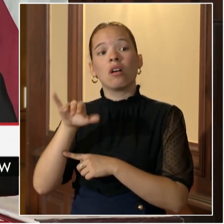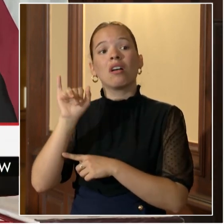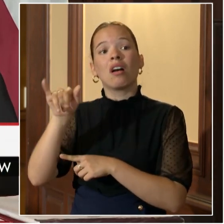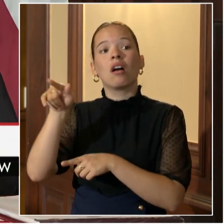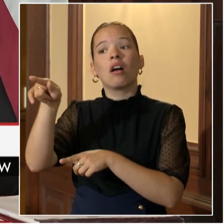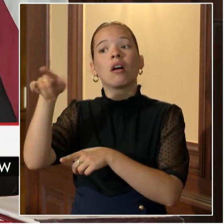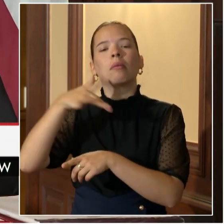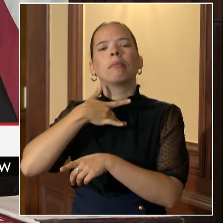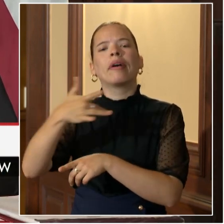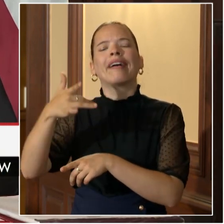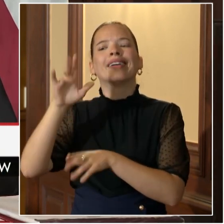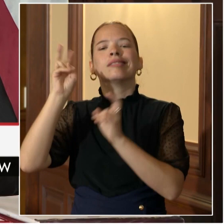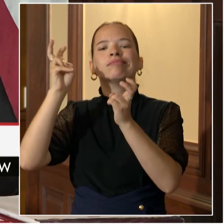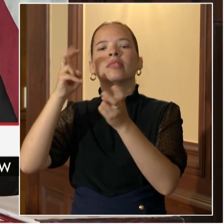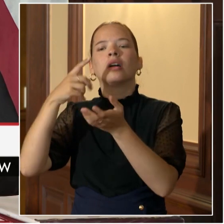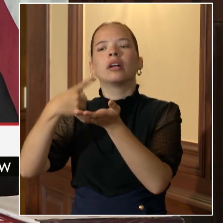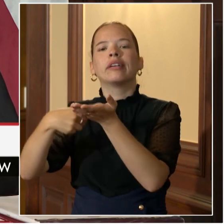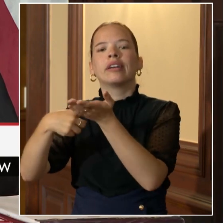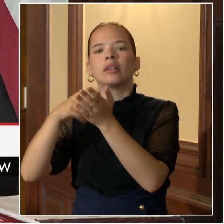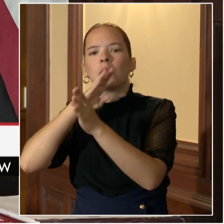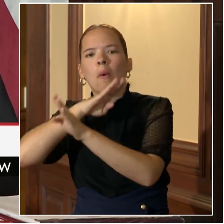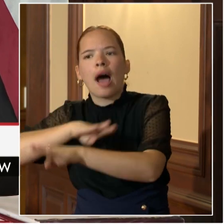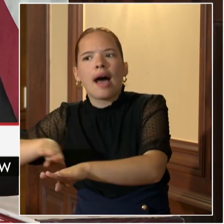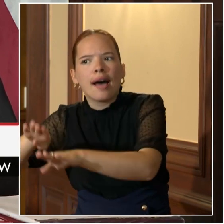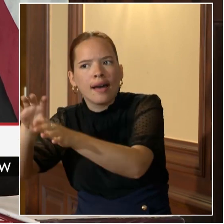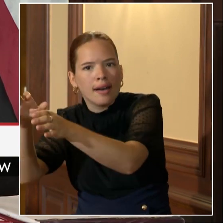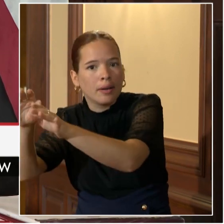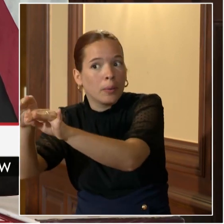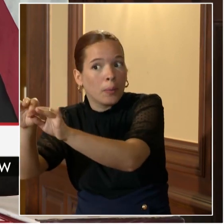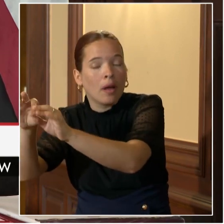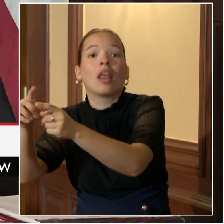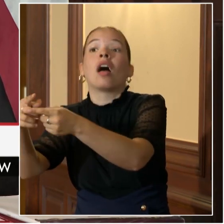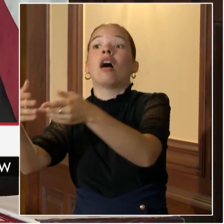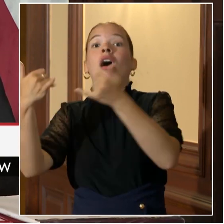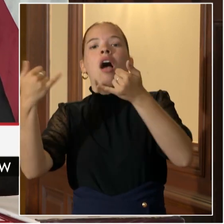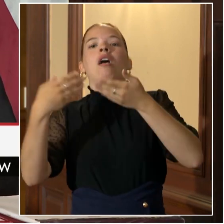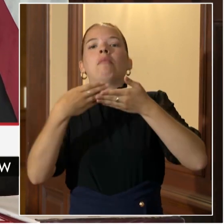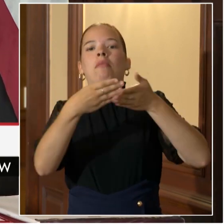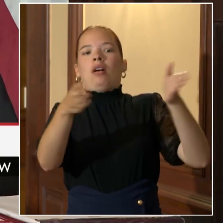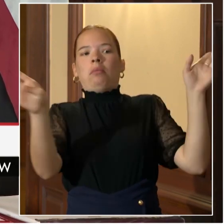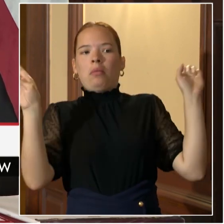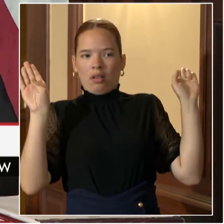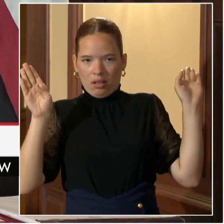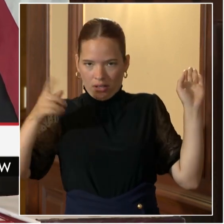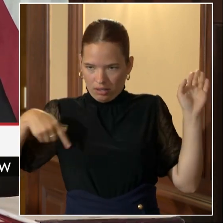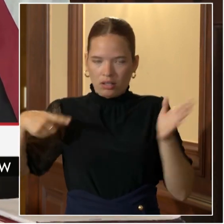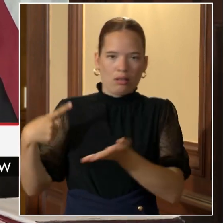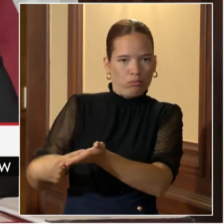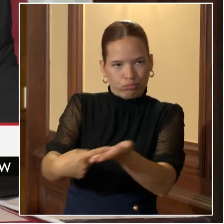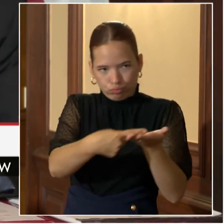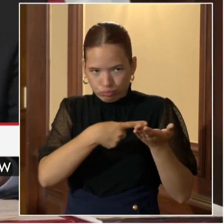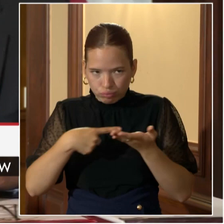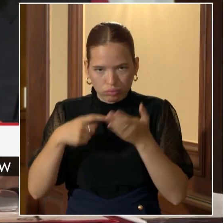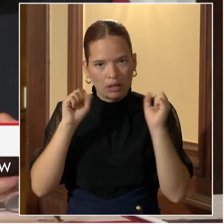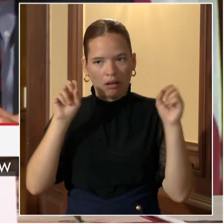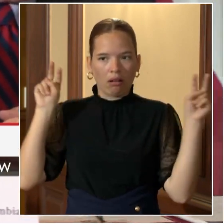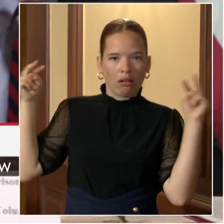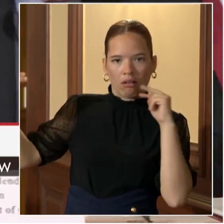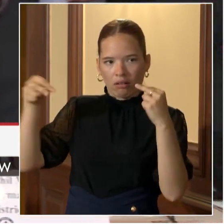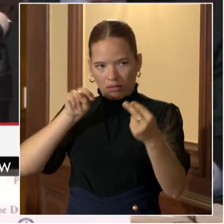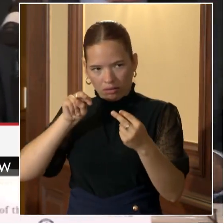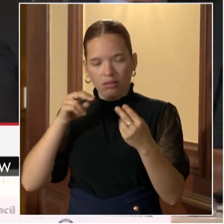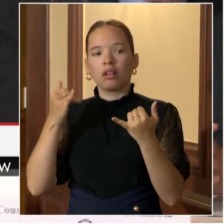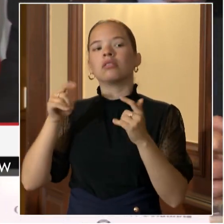So I want to thank everybody for being here today, and with that, Madam Mayor, I turn it back to you. Thank you, Mr.